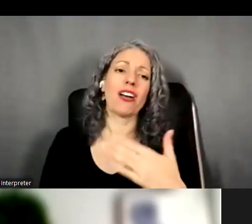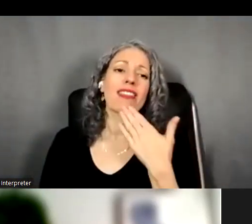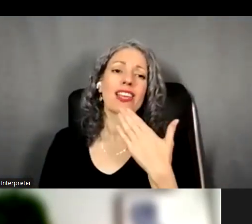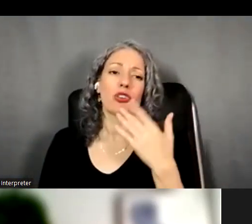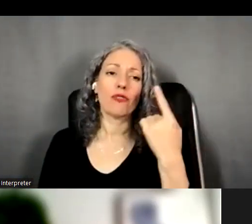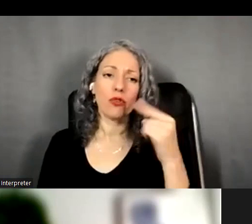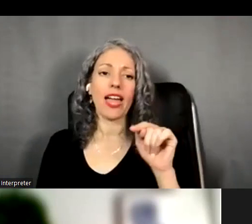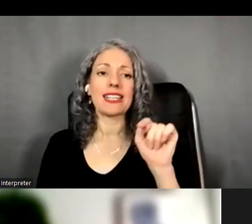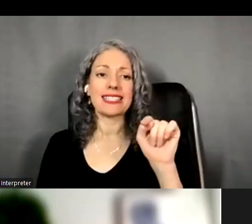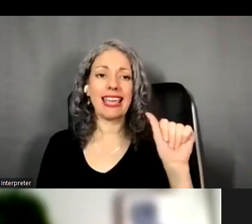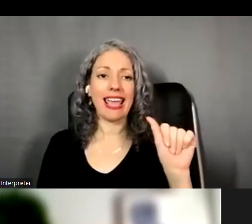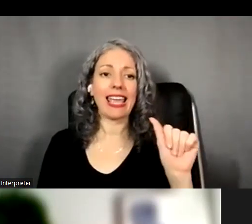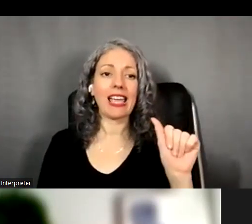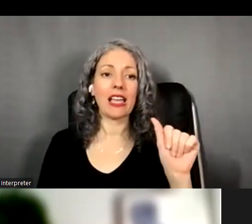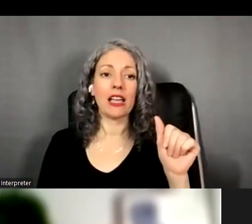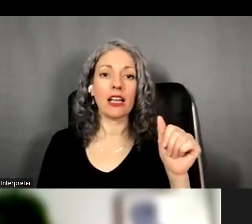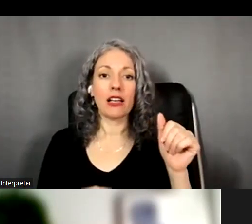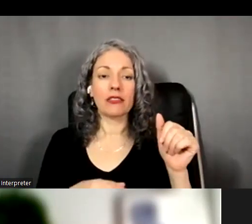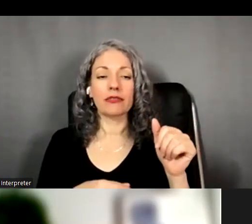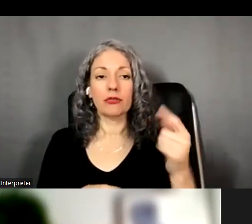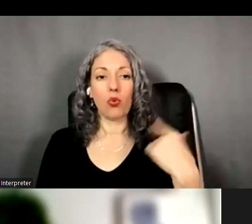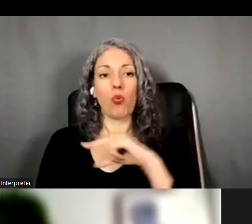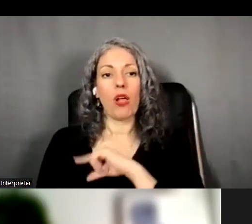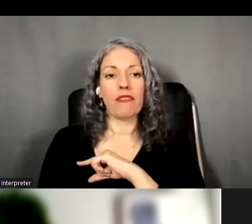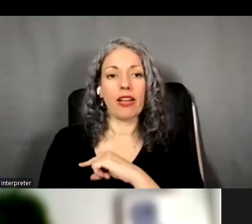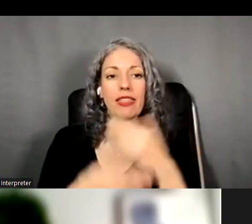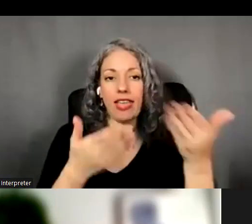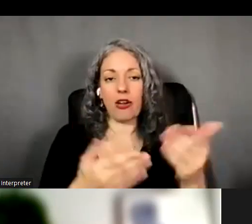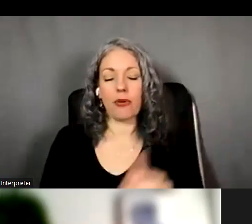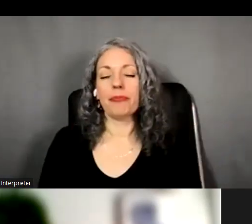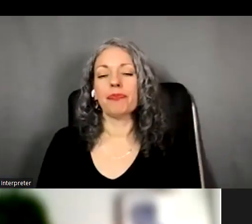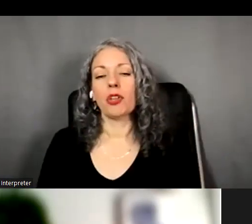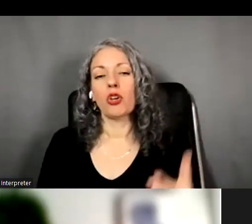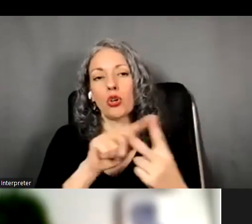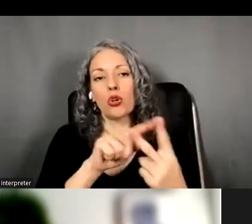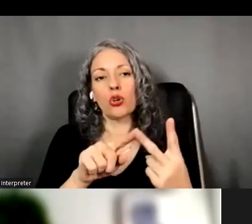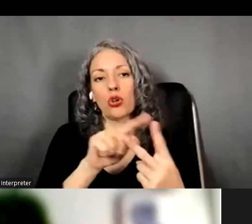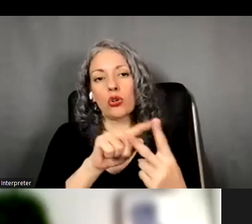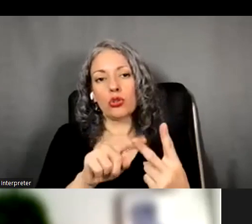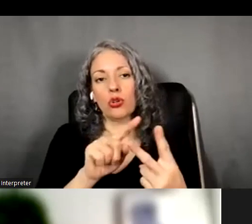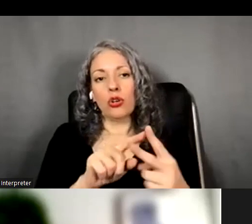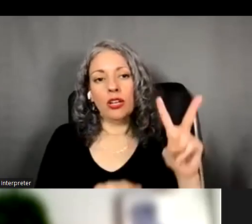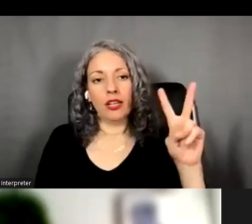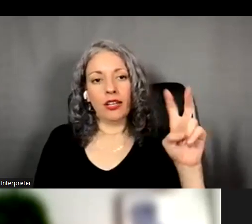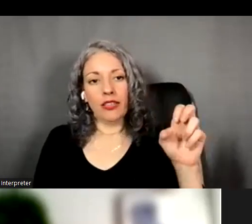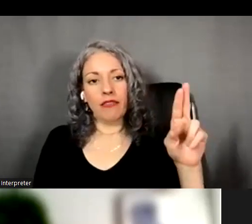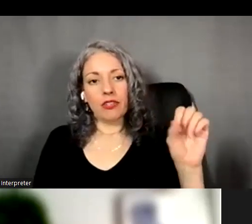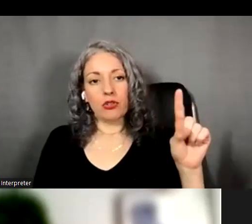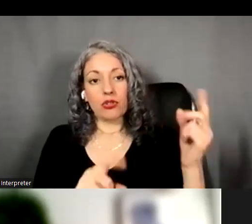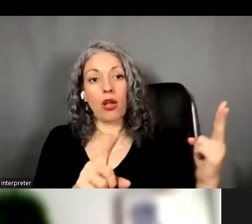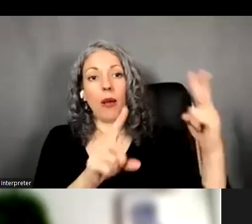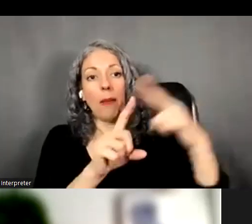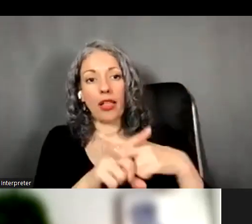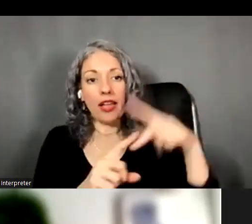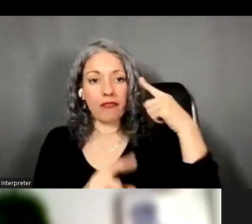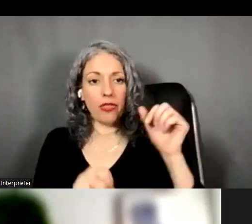available. Two last questions that are pretty focused. One is, did the vendors apply for the full salary of ECM